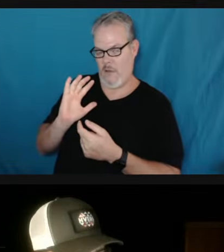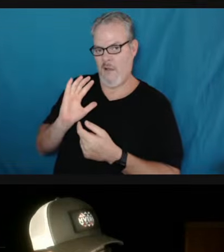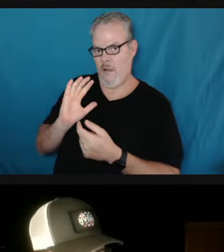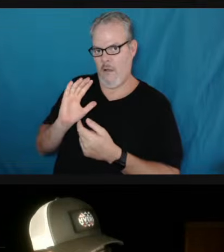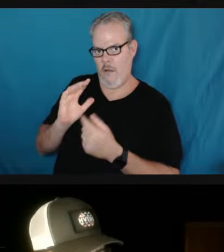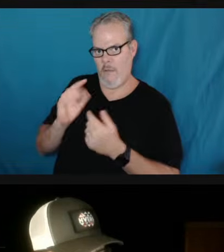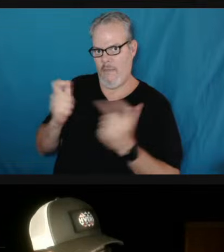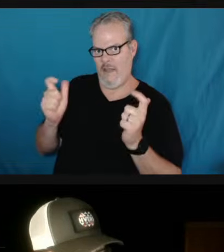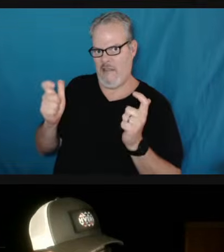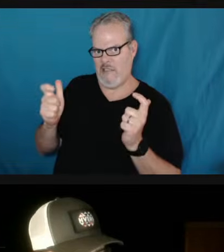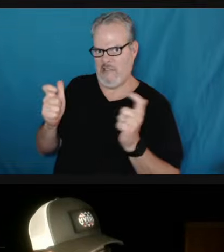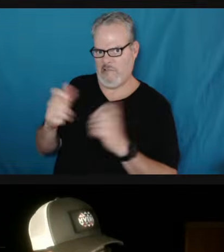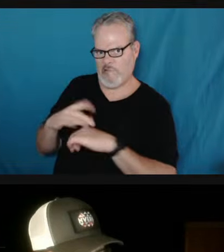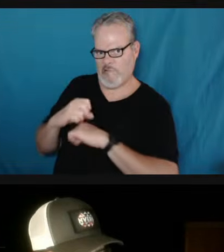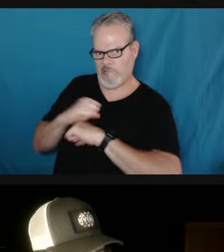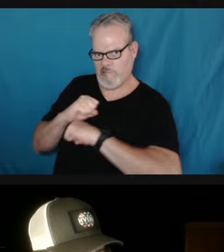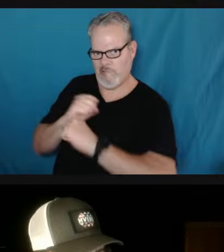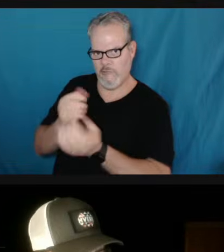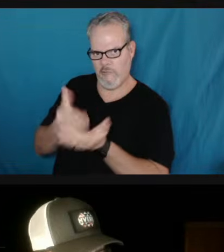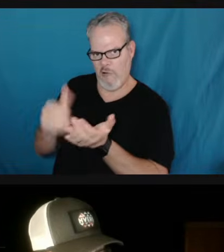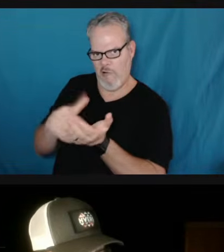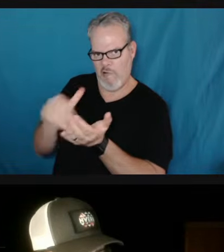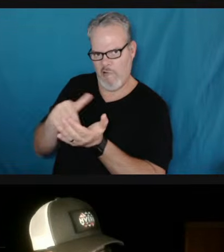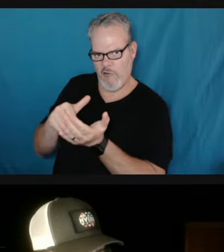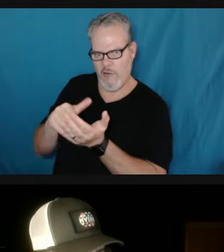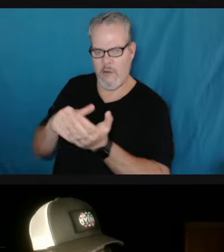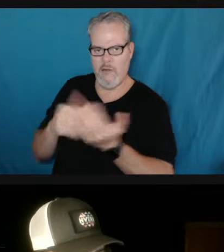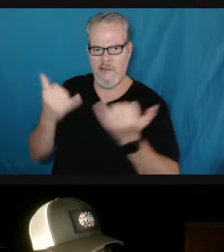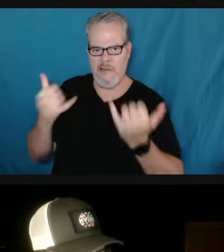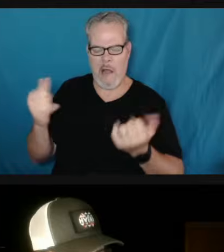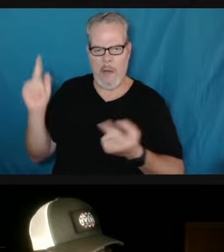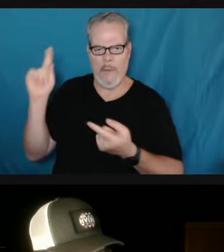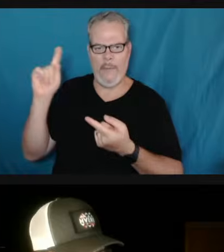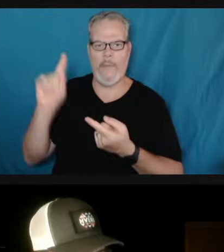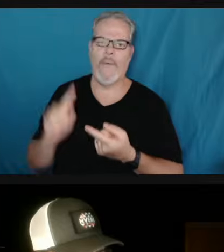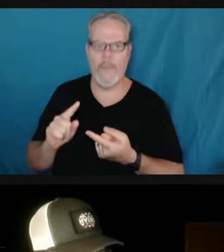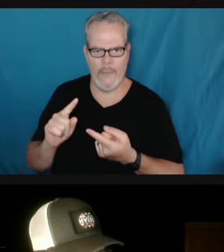in both the shallow and deeper areas in the last several days here.